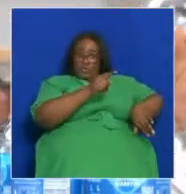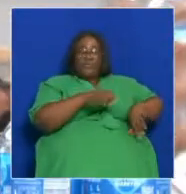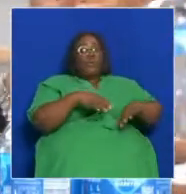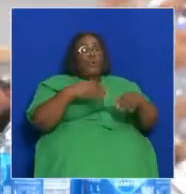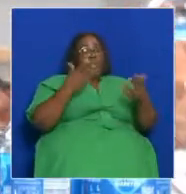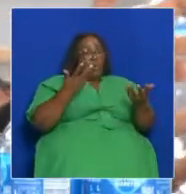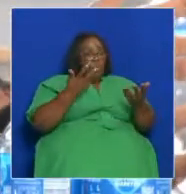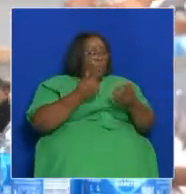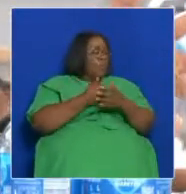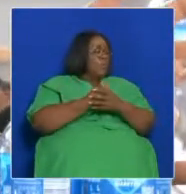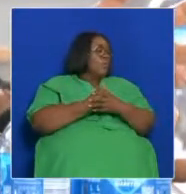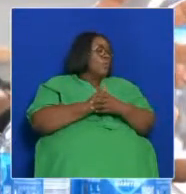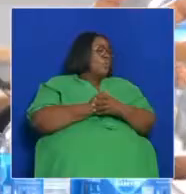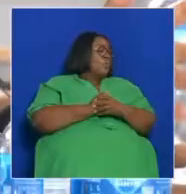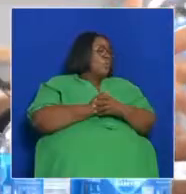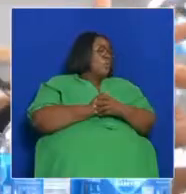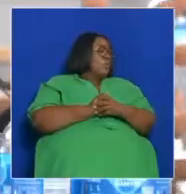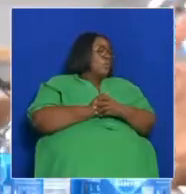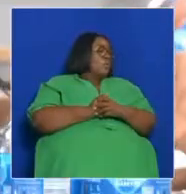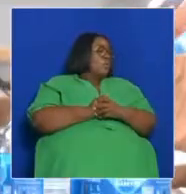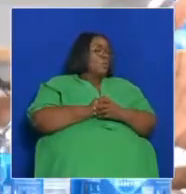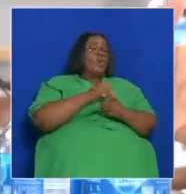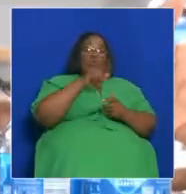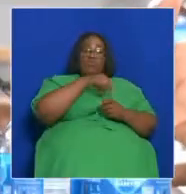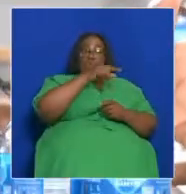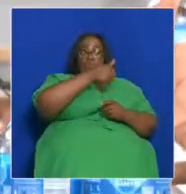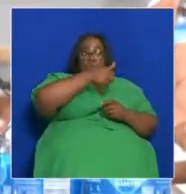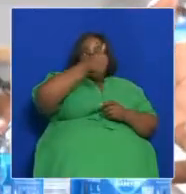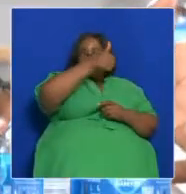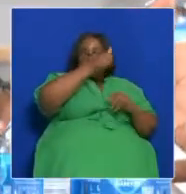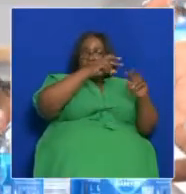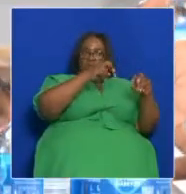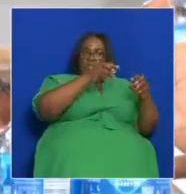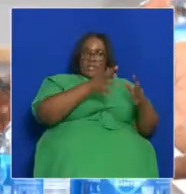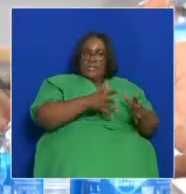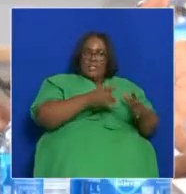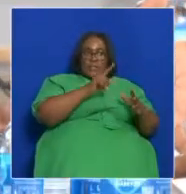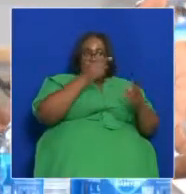or we had a wrong head of investigations who didn't assert